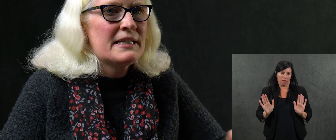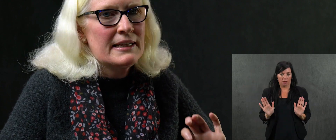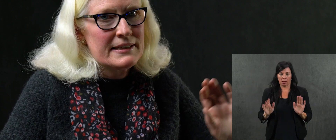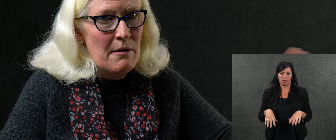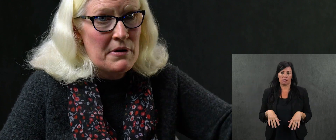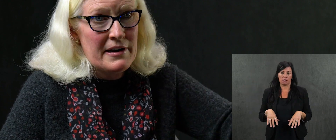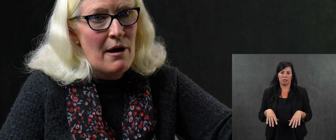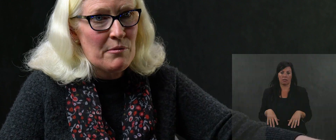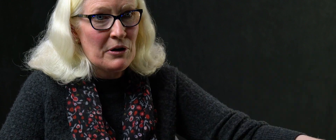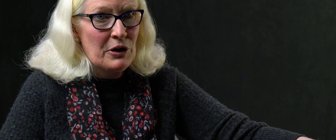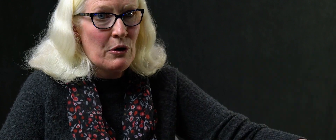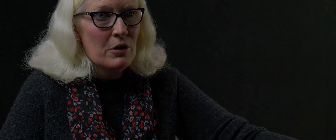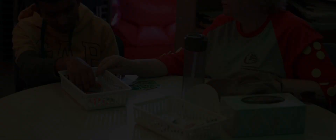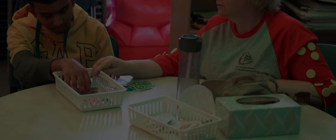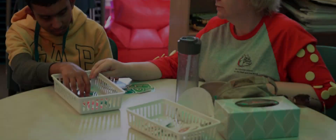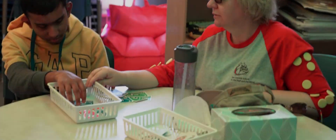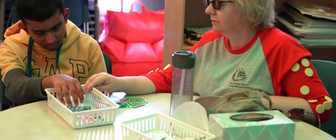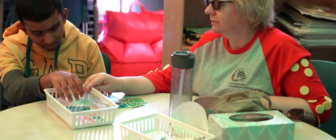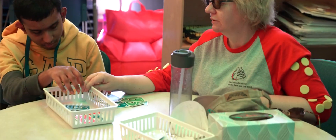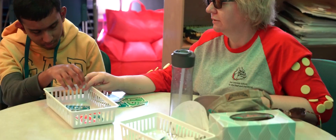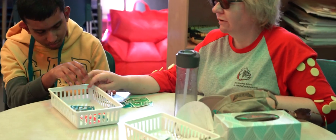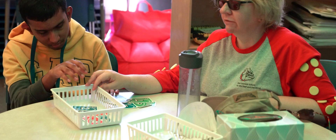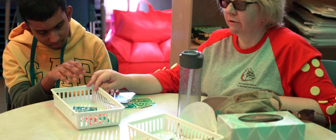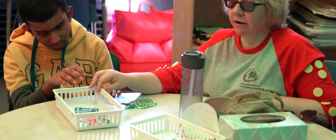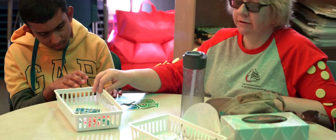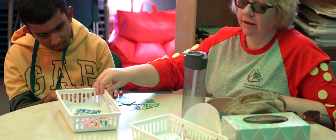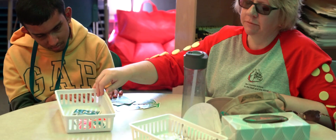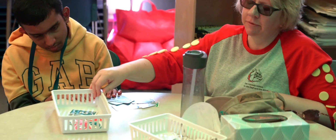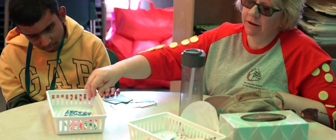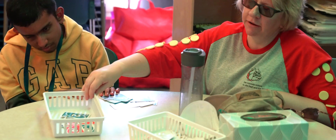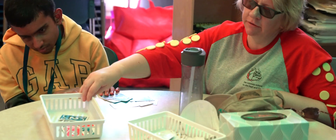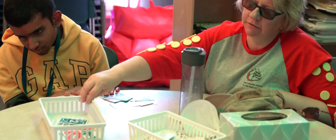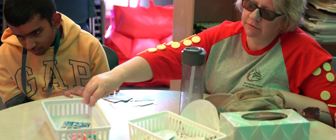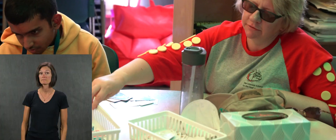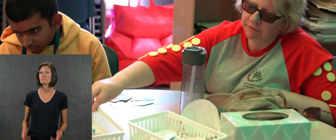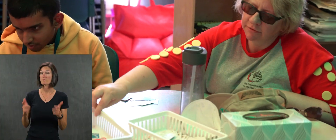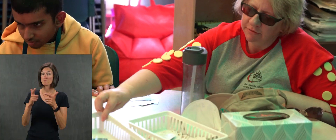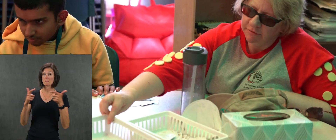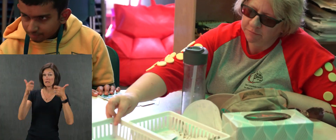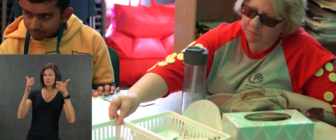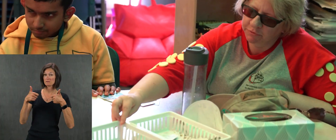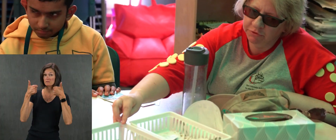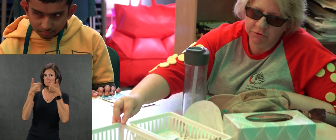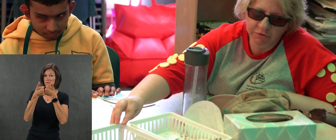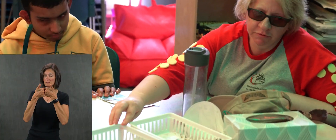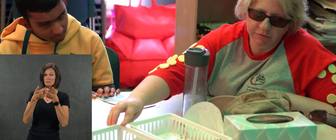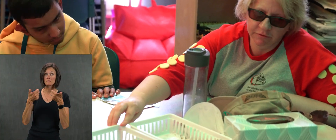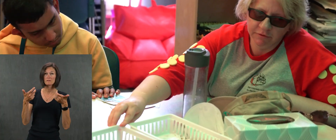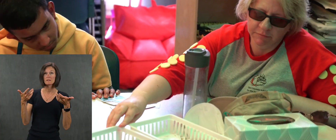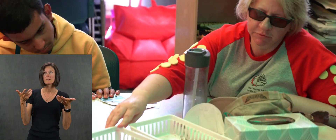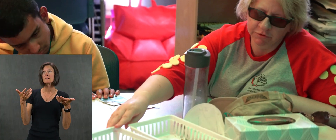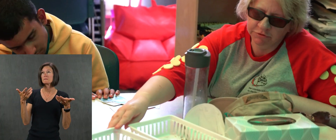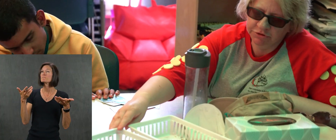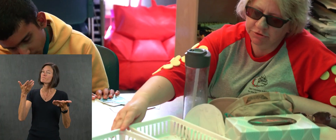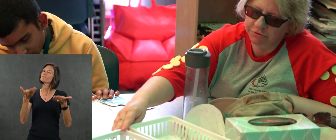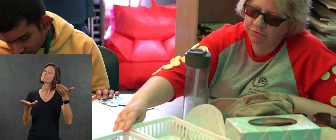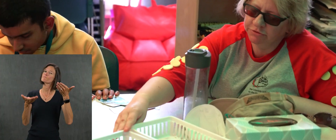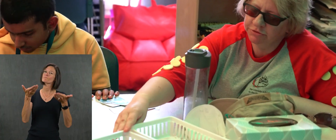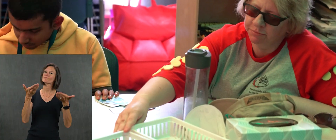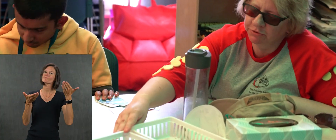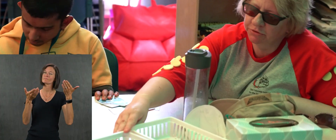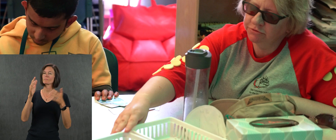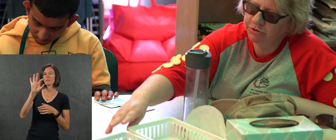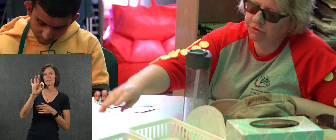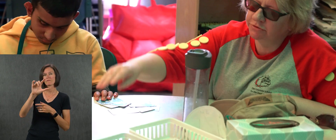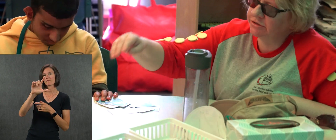gonna miss that step, and down I'm gonna go. Amy sits at a table in a classroom with 3 students. Amy. The biggest thing is